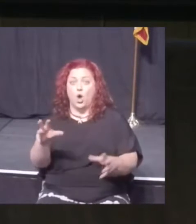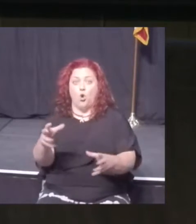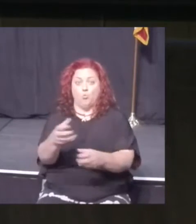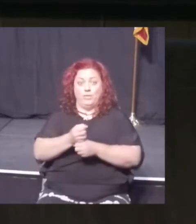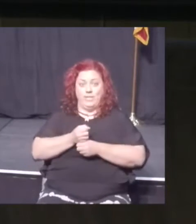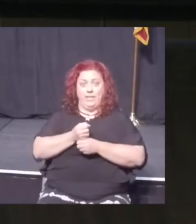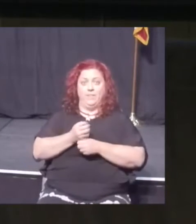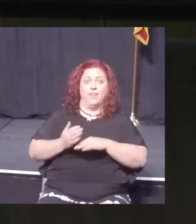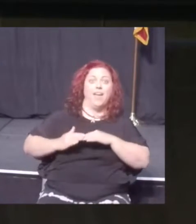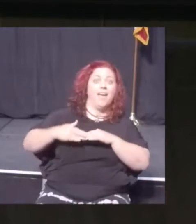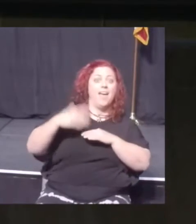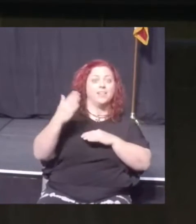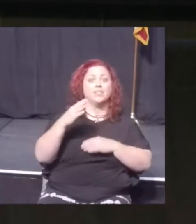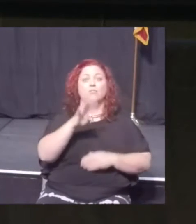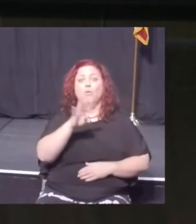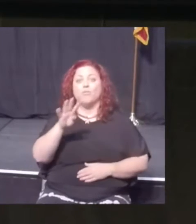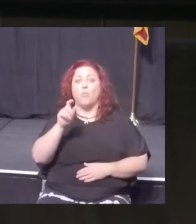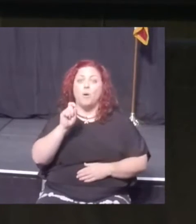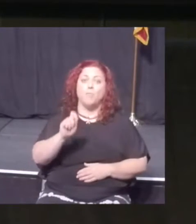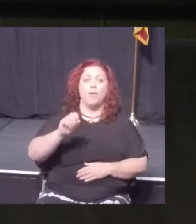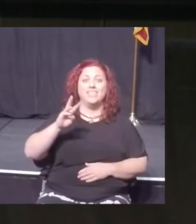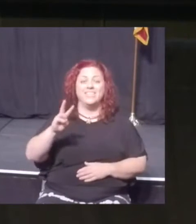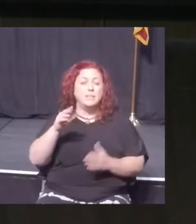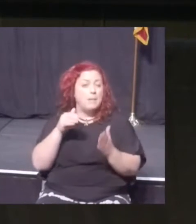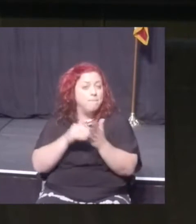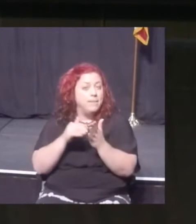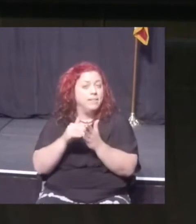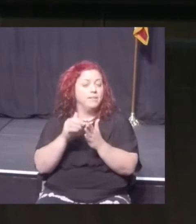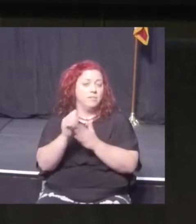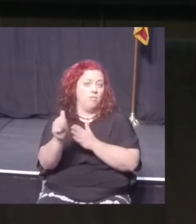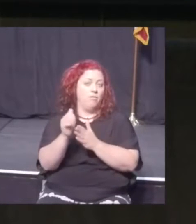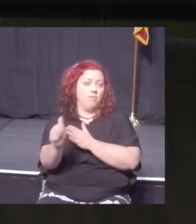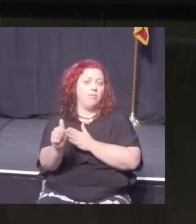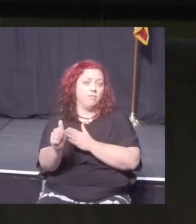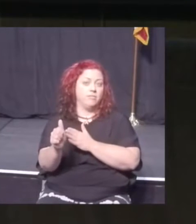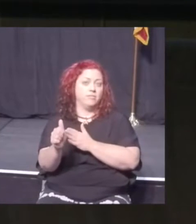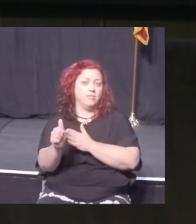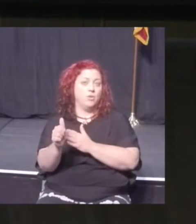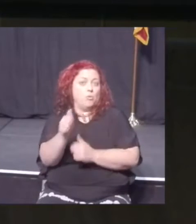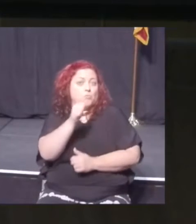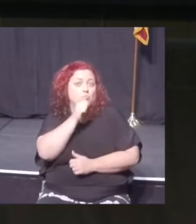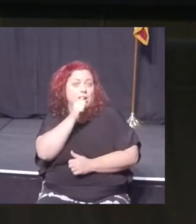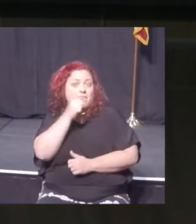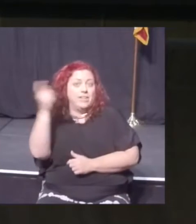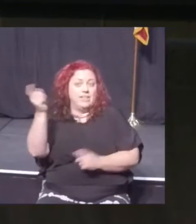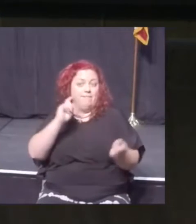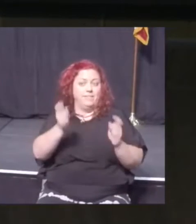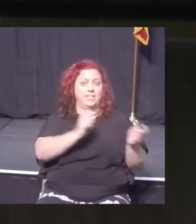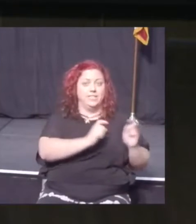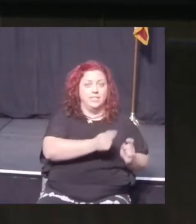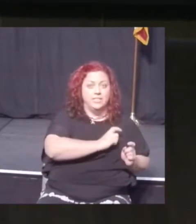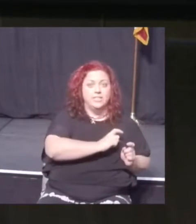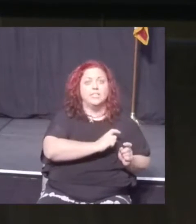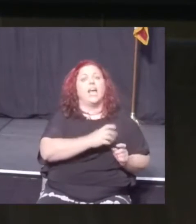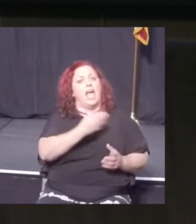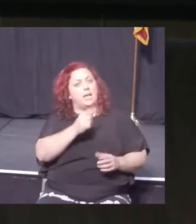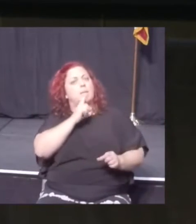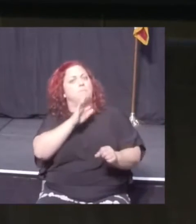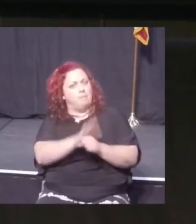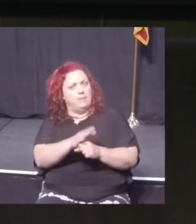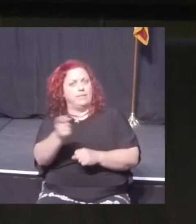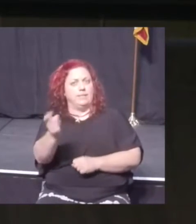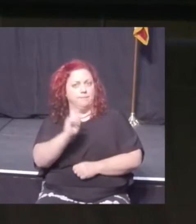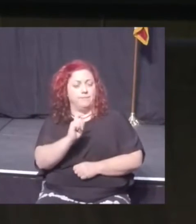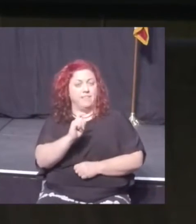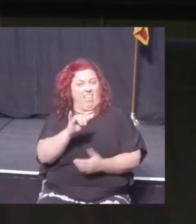in excess of $44.6 million in private gifts and gift commitments.